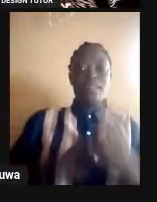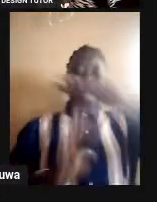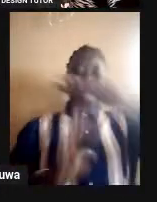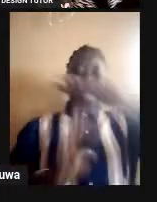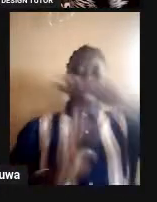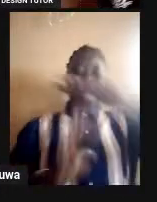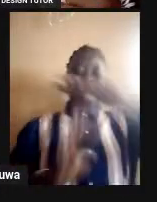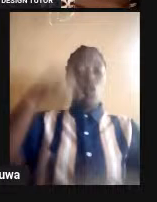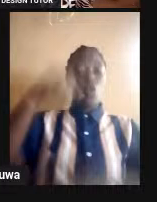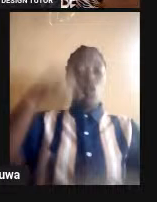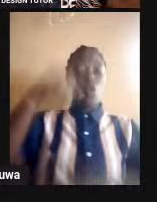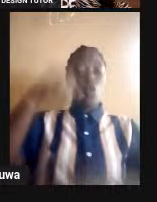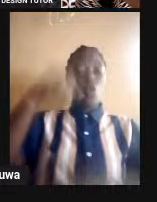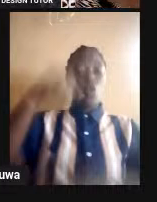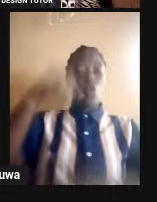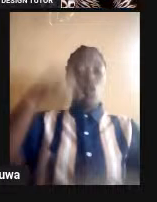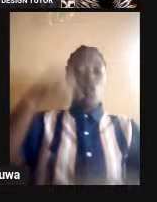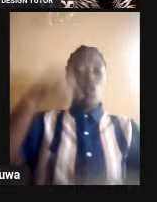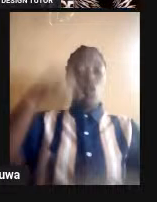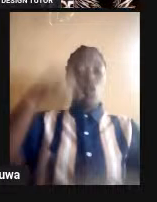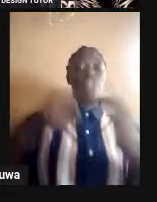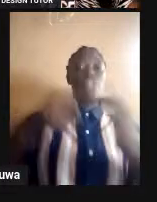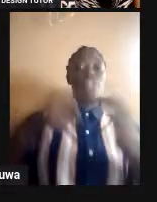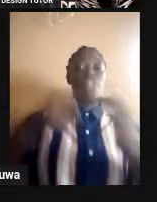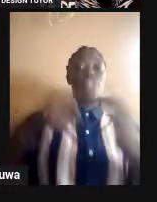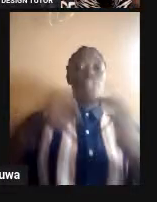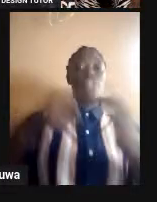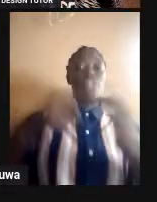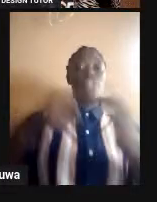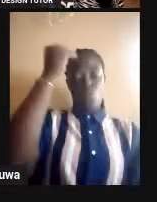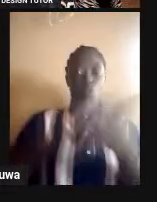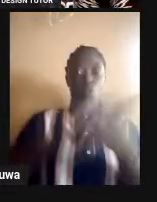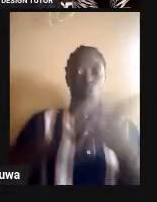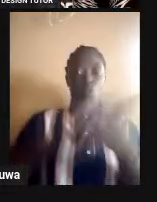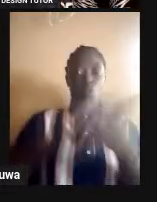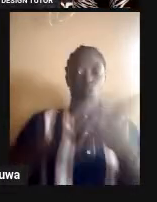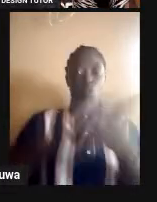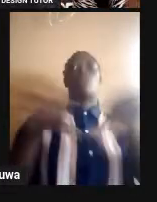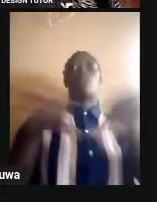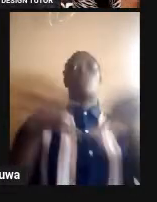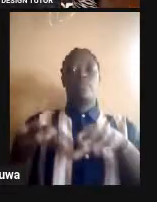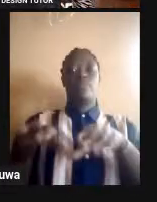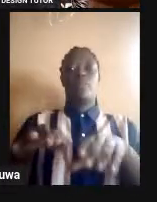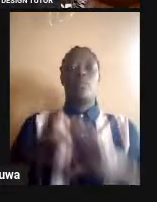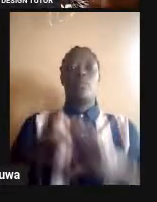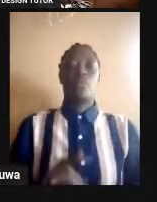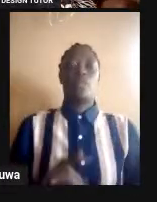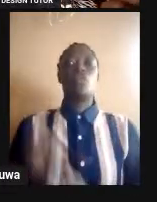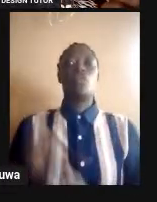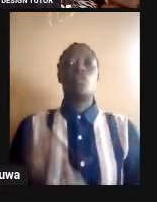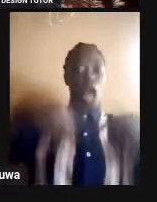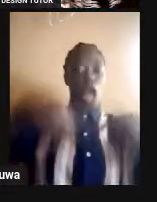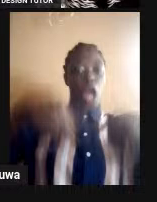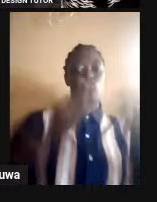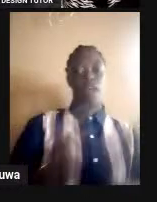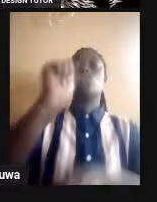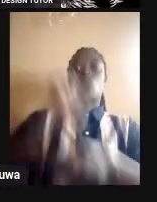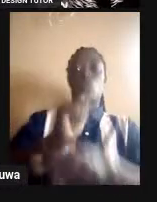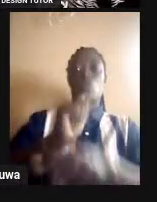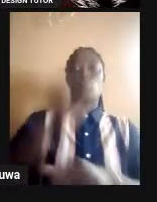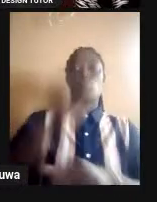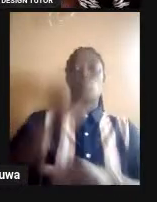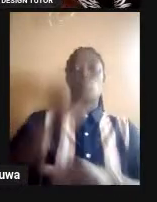be done. You know how to arrange your work. You know how to make your work look professional and nice and